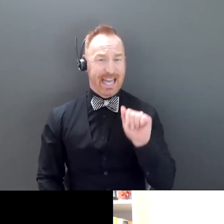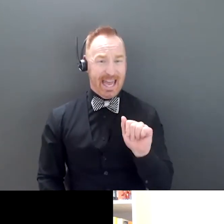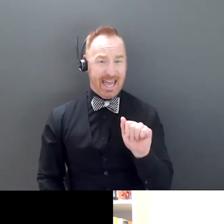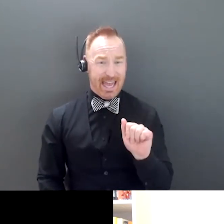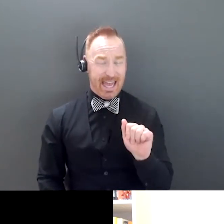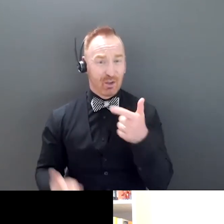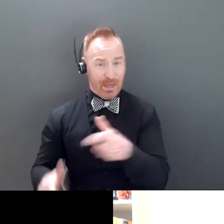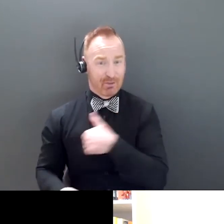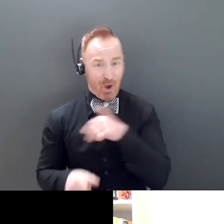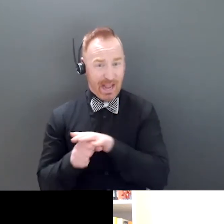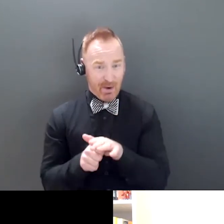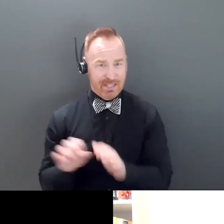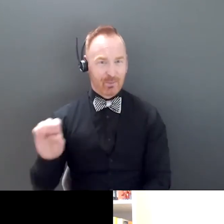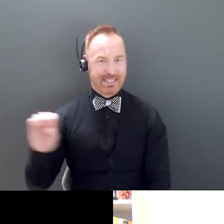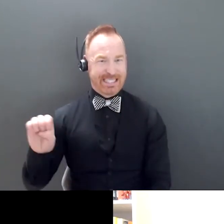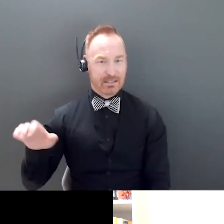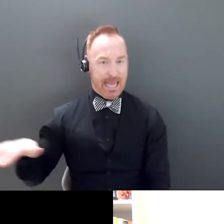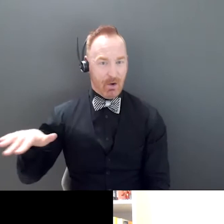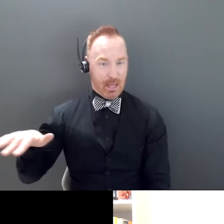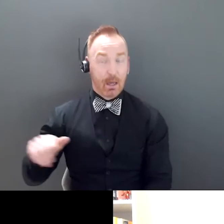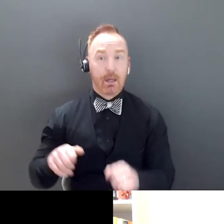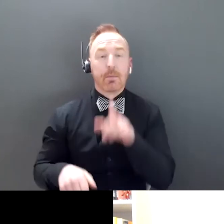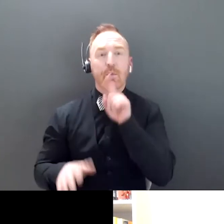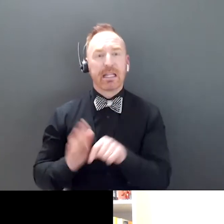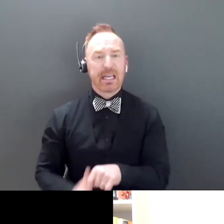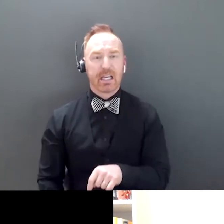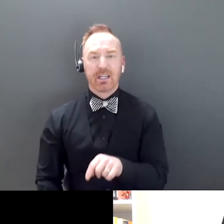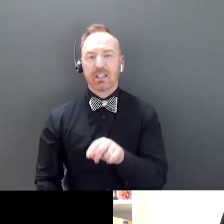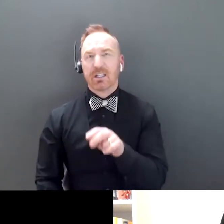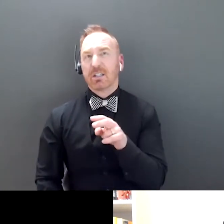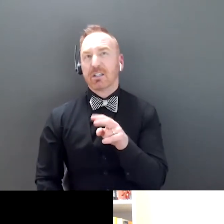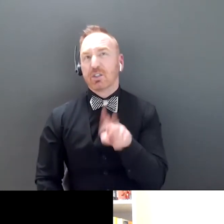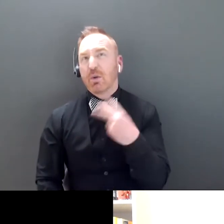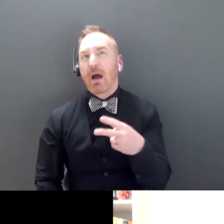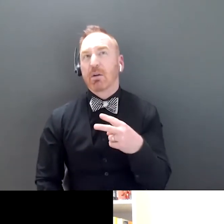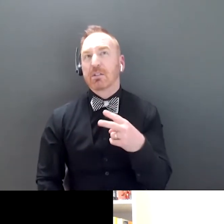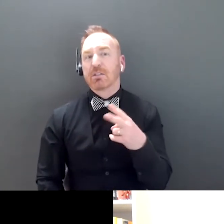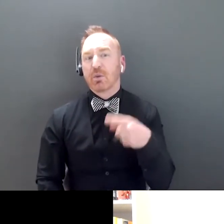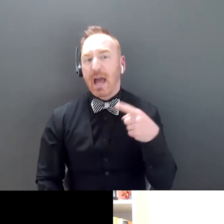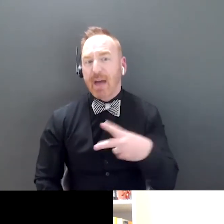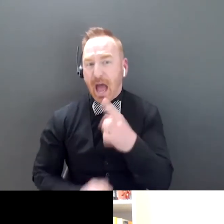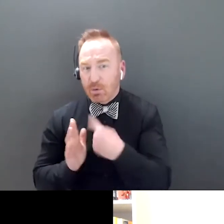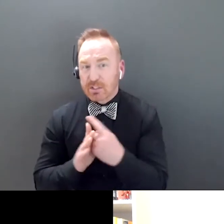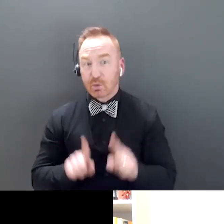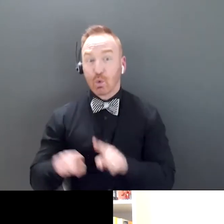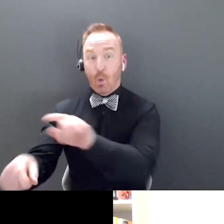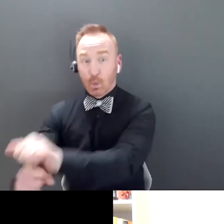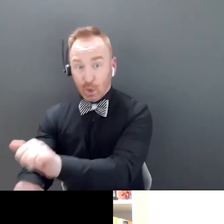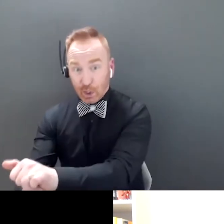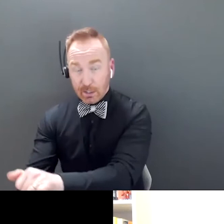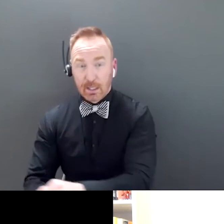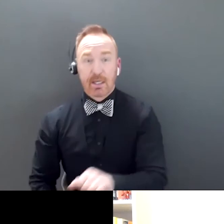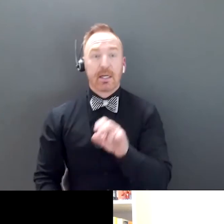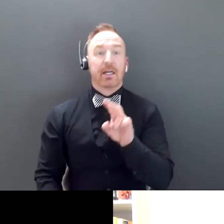was taking me about two and a half hours to get to work, and another two and a half hours to get home. Within 3 months,